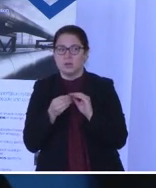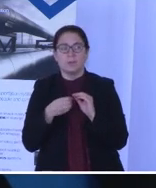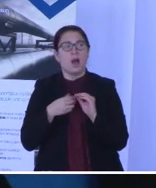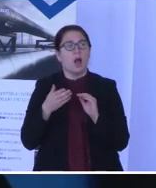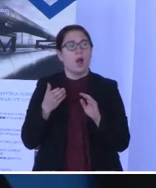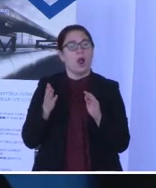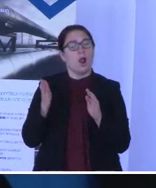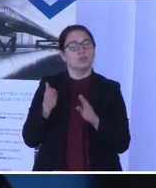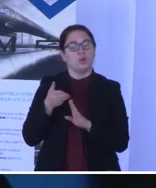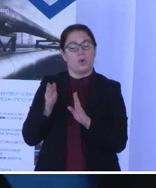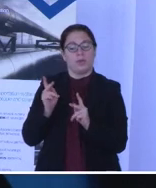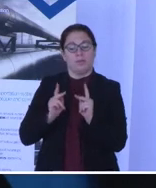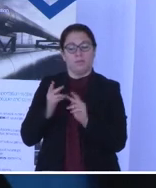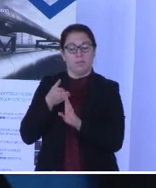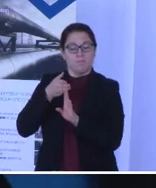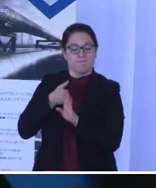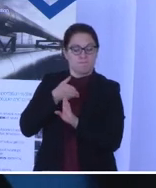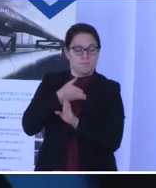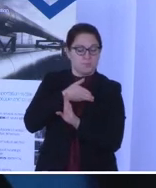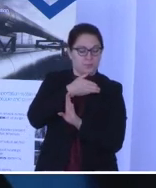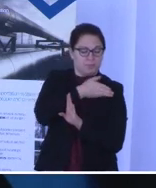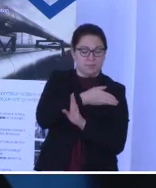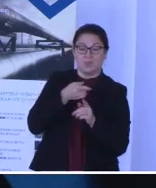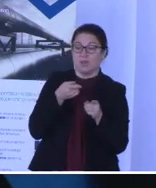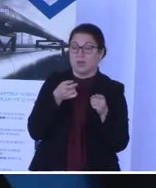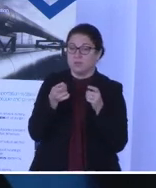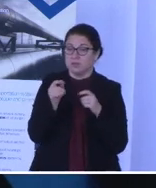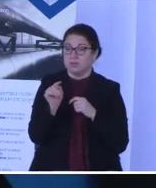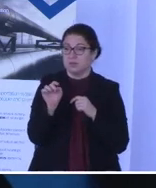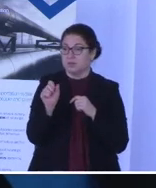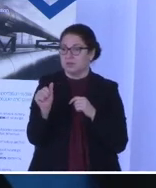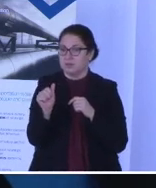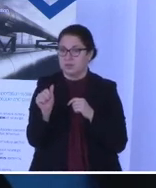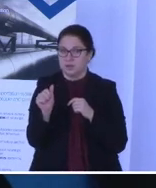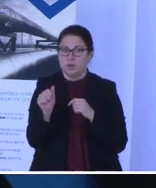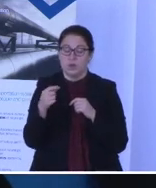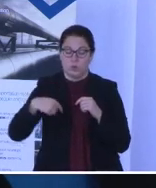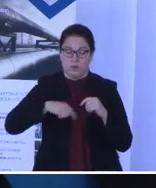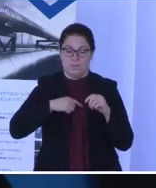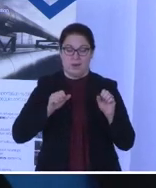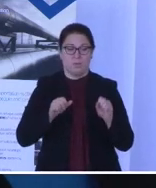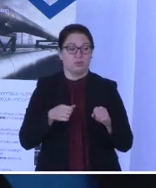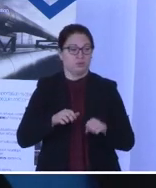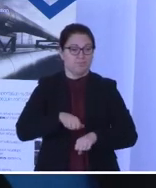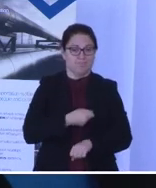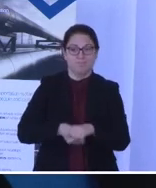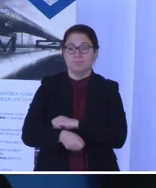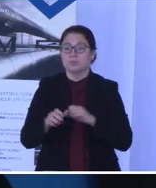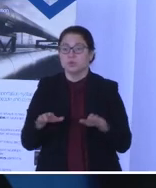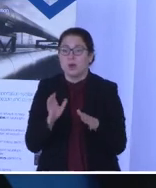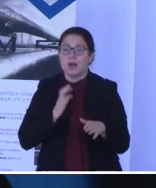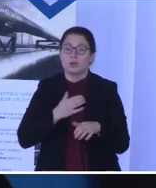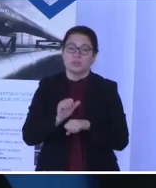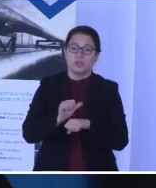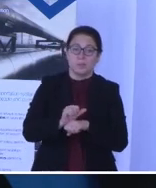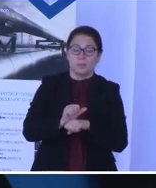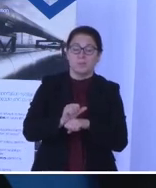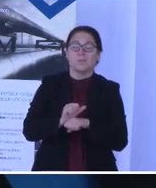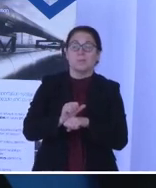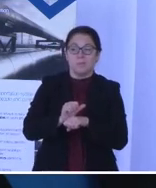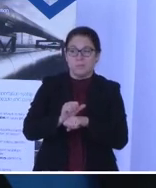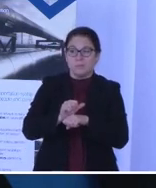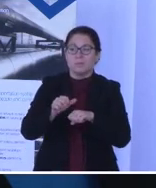as administrators of TSA in saying that we've been able to do our job, and we've been able to do our job with